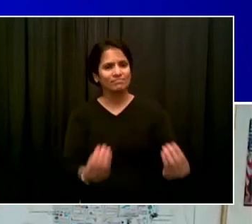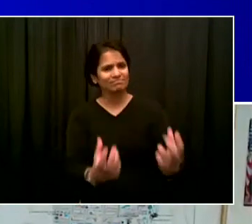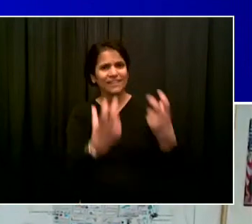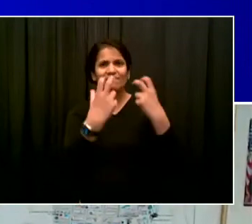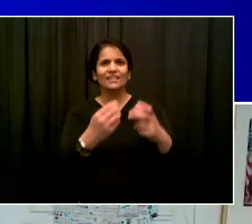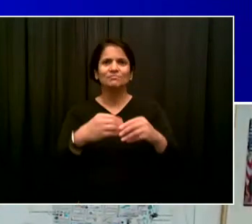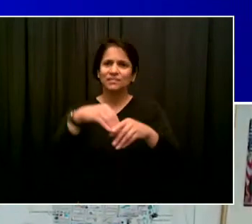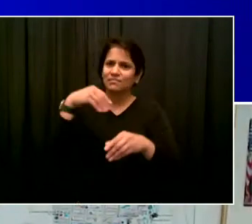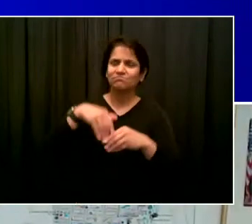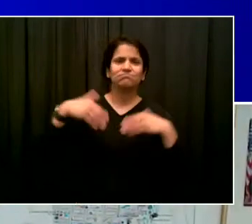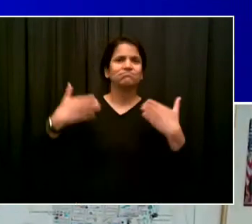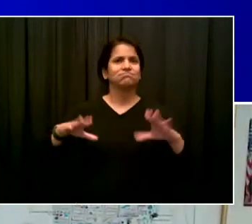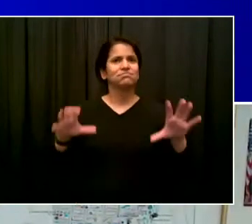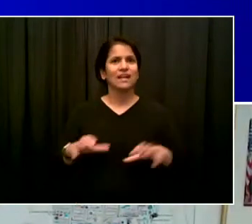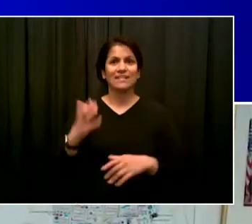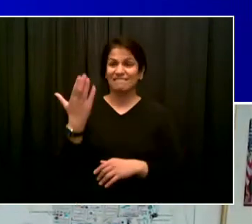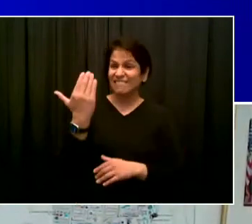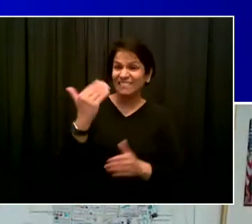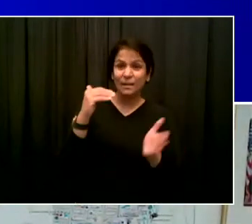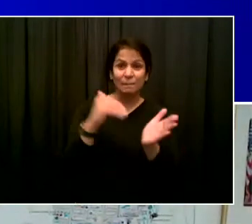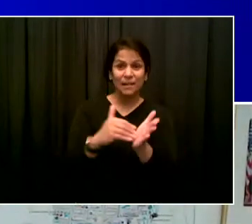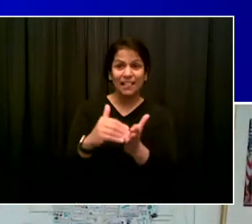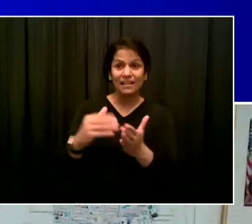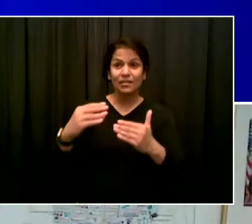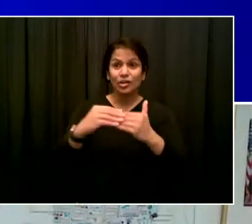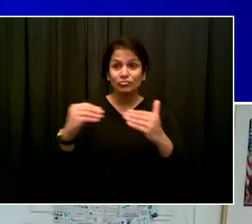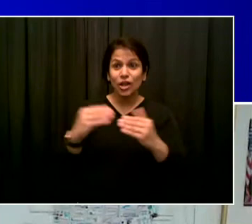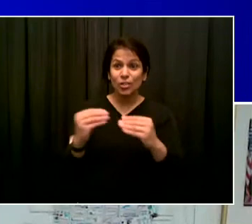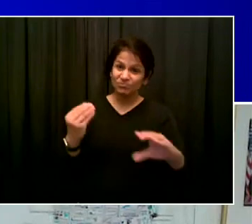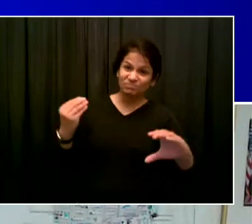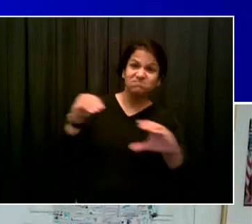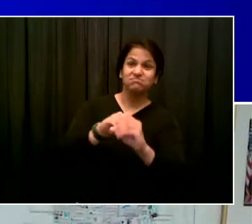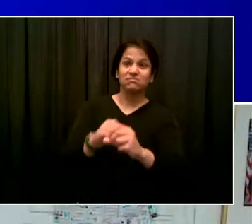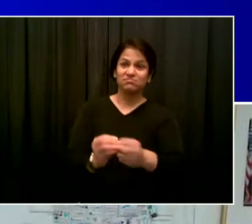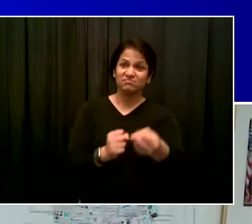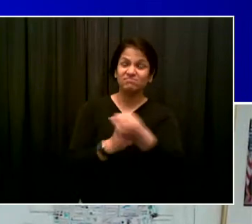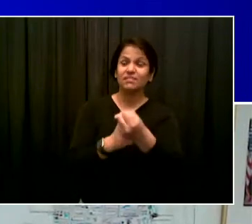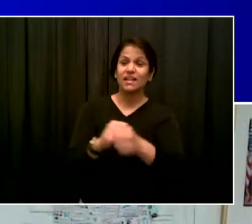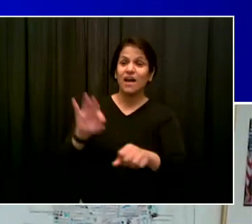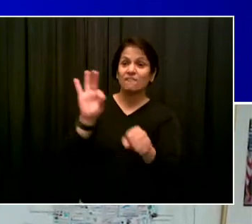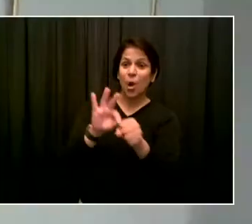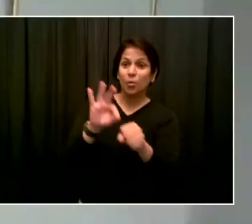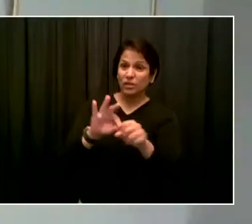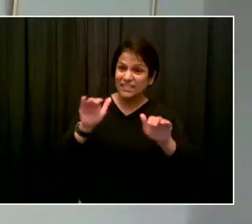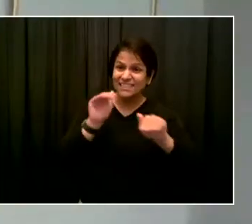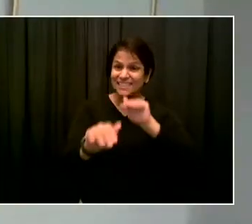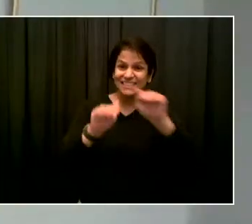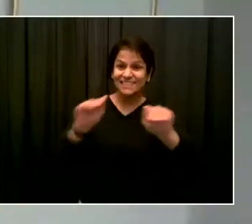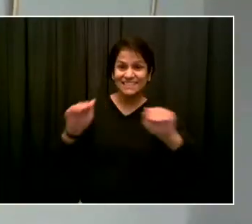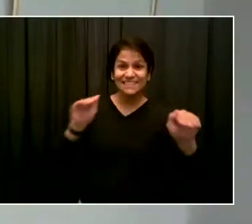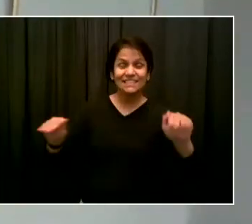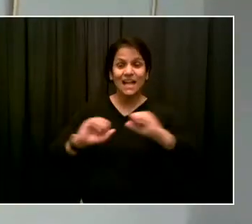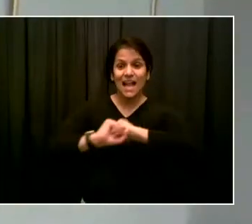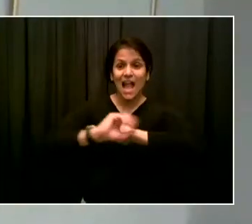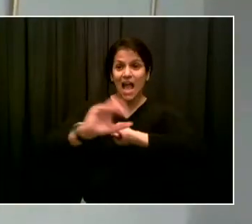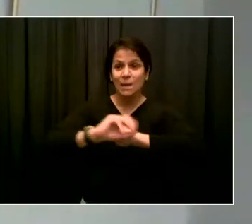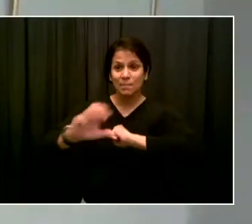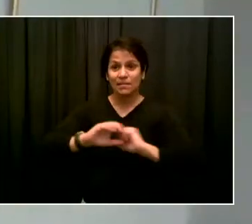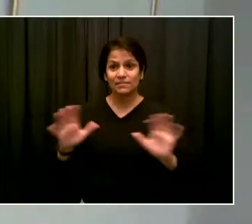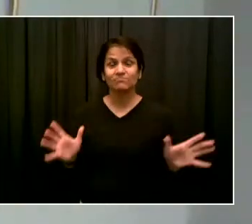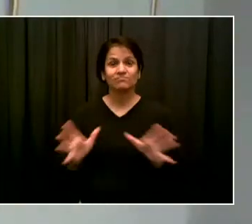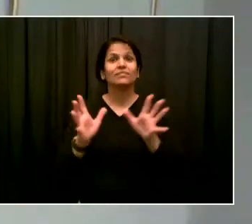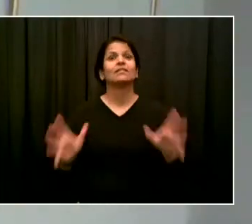towards voter education campaign for ranked choice voting. And thank you for recognizing my work in the City Council around this new system.